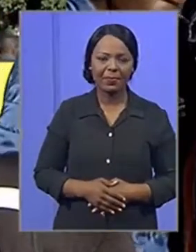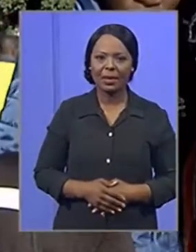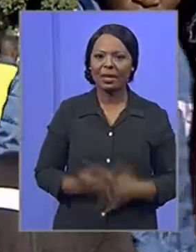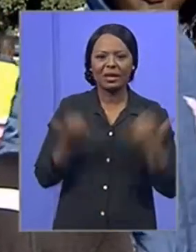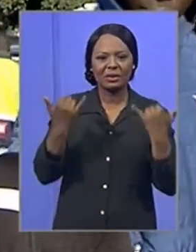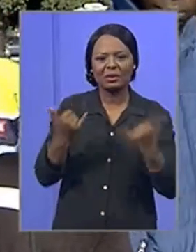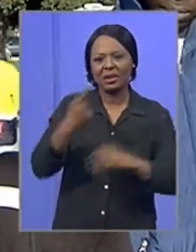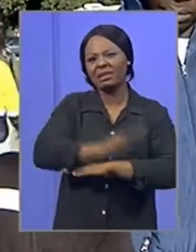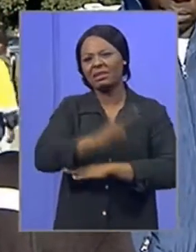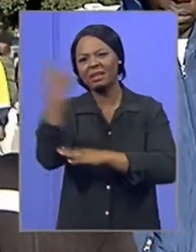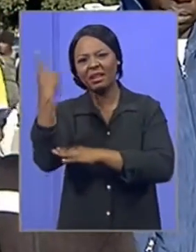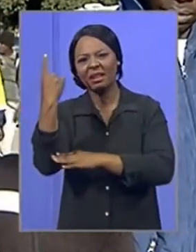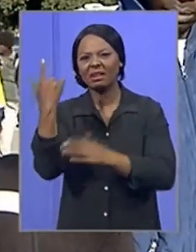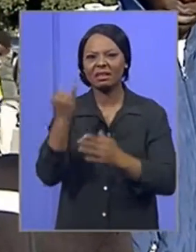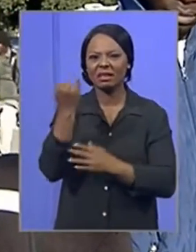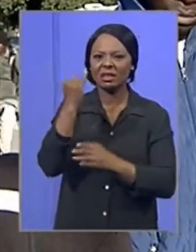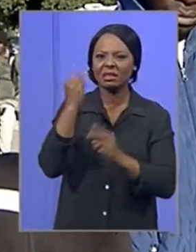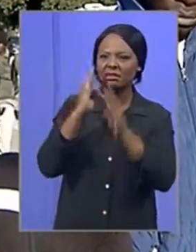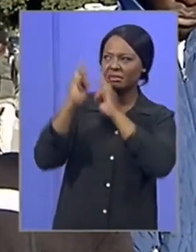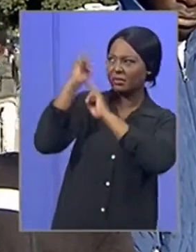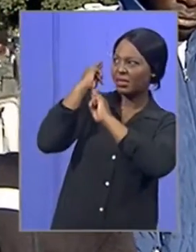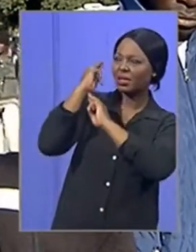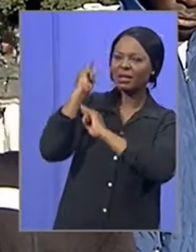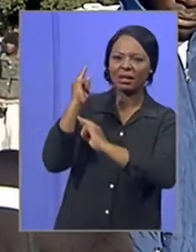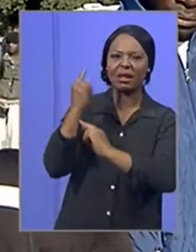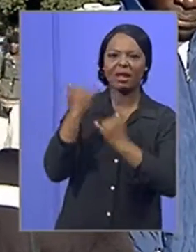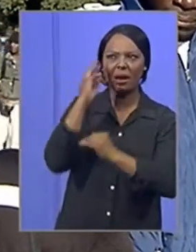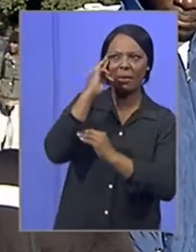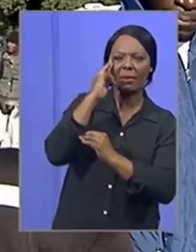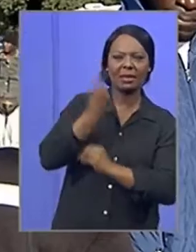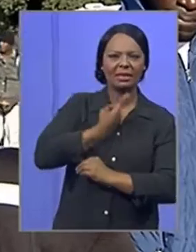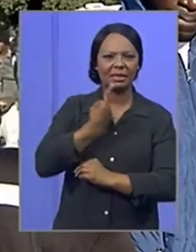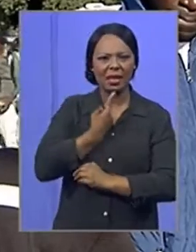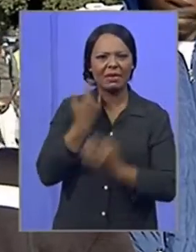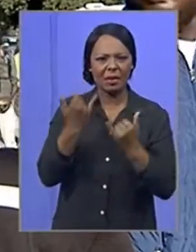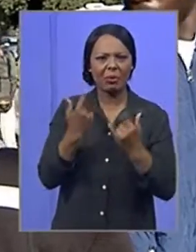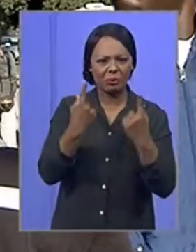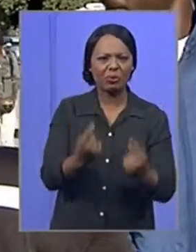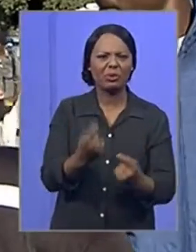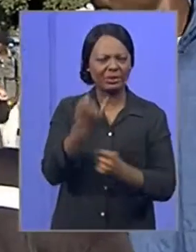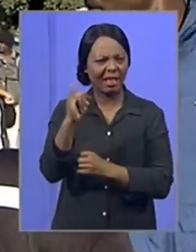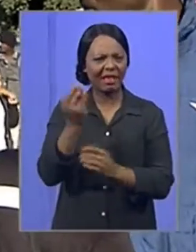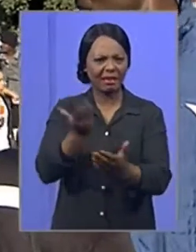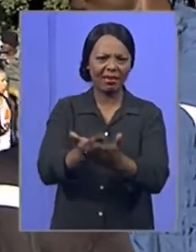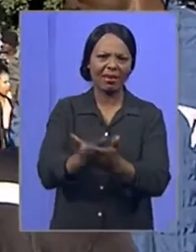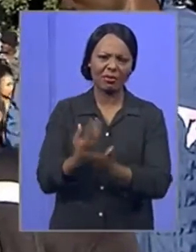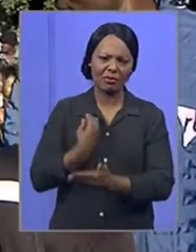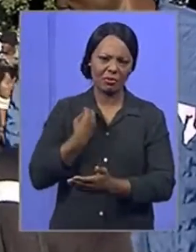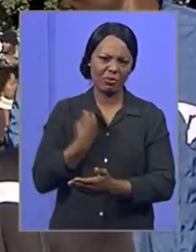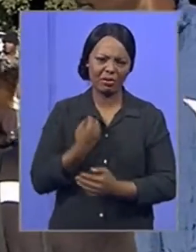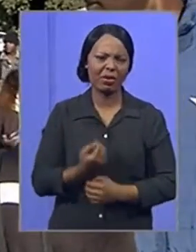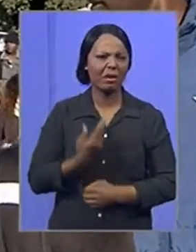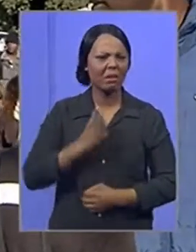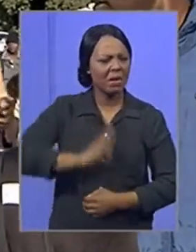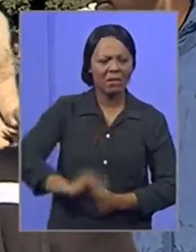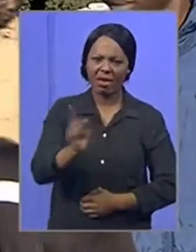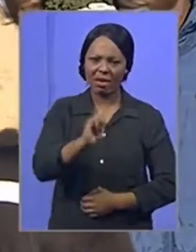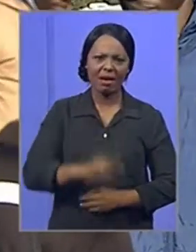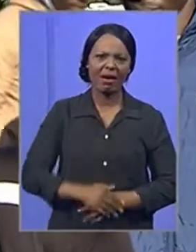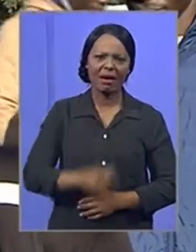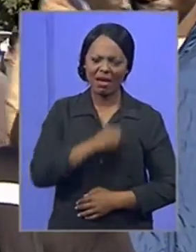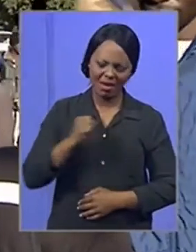day to revive our souls and to remind ourselves that we can still do it as youth and sitha amandla,